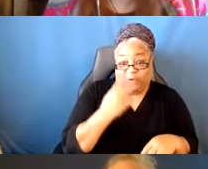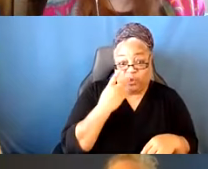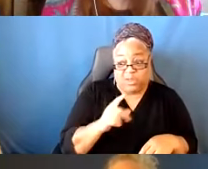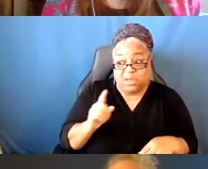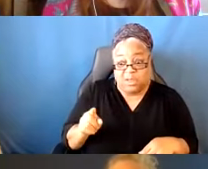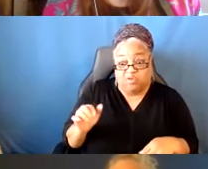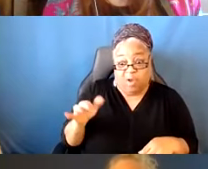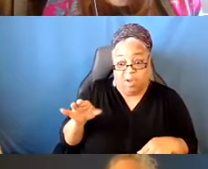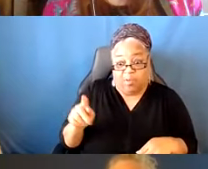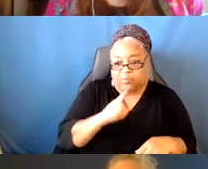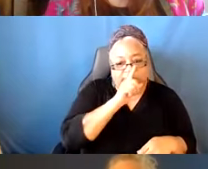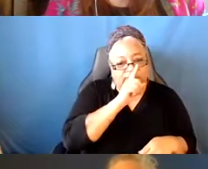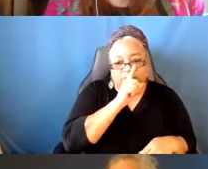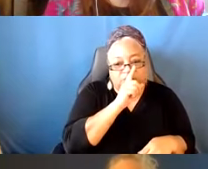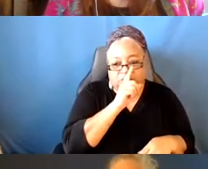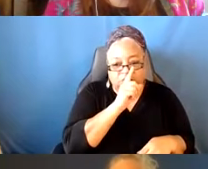tell them.